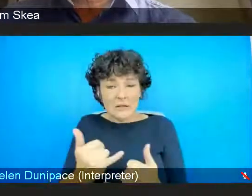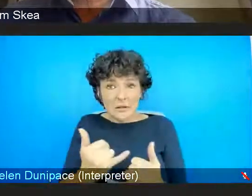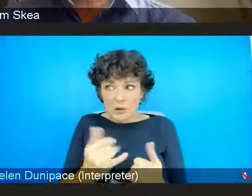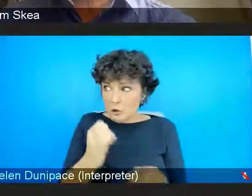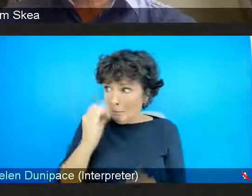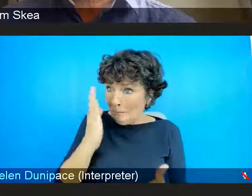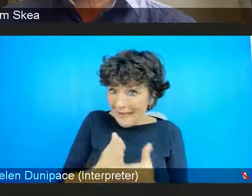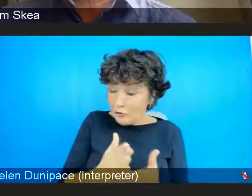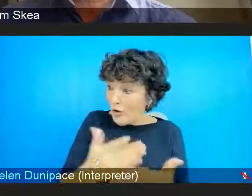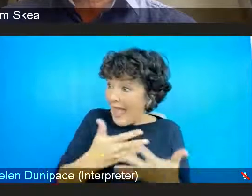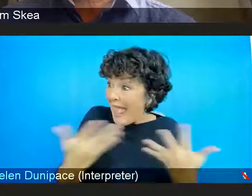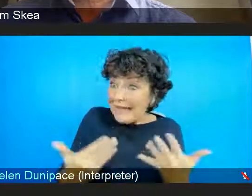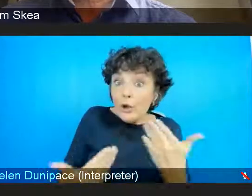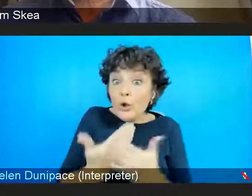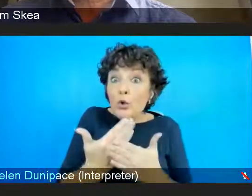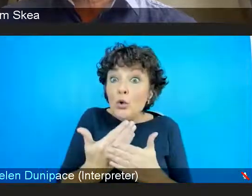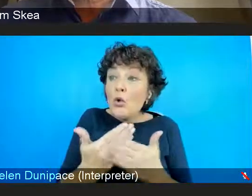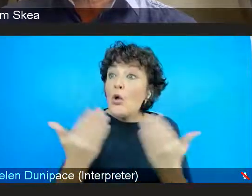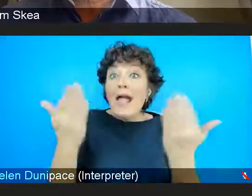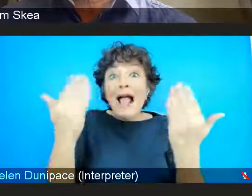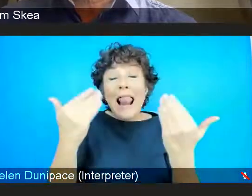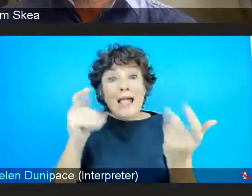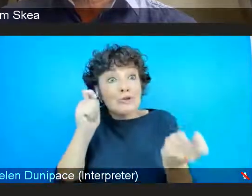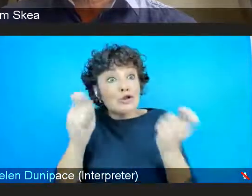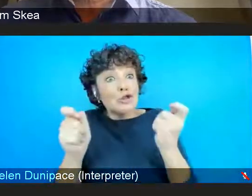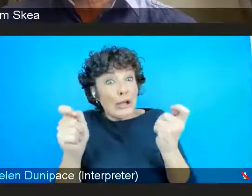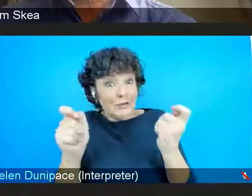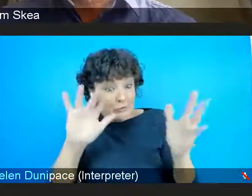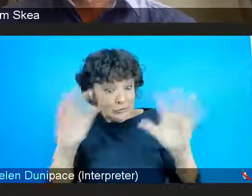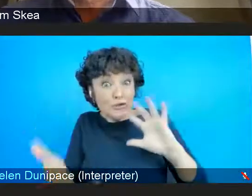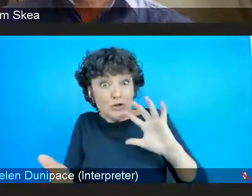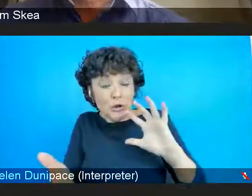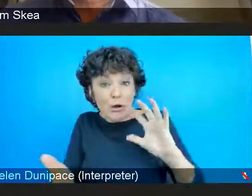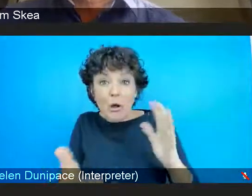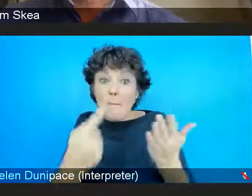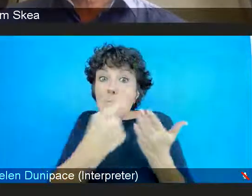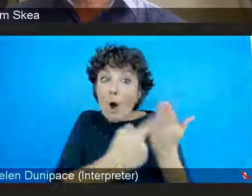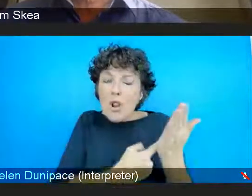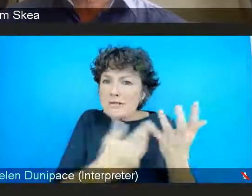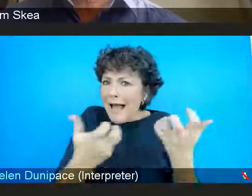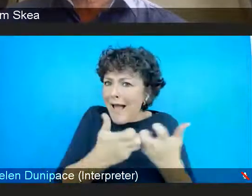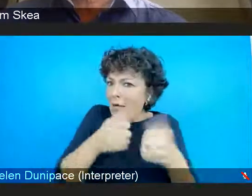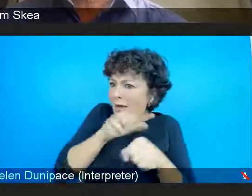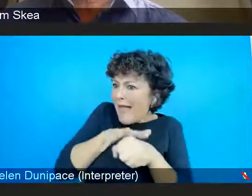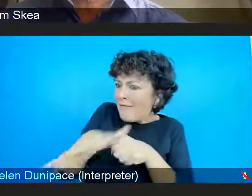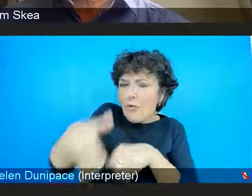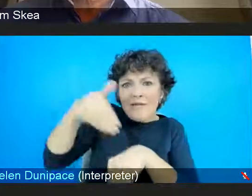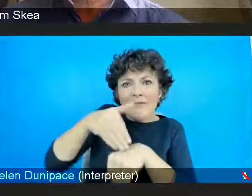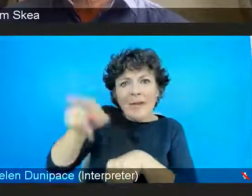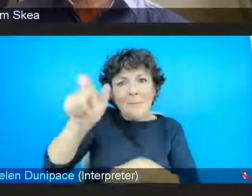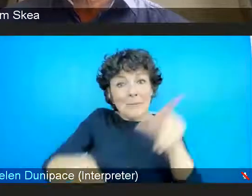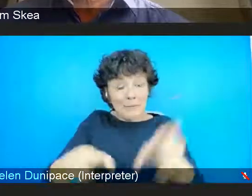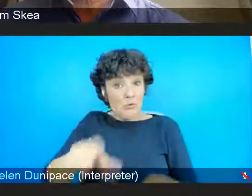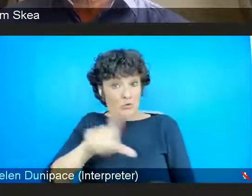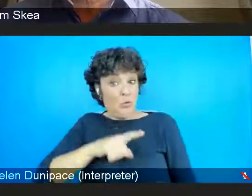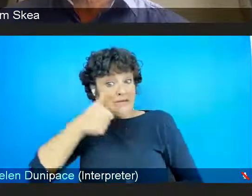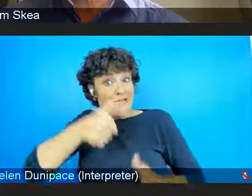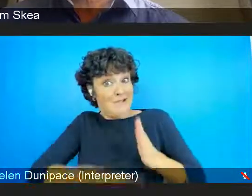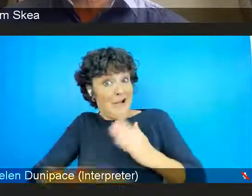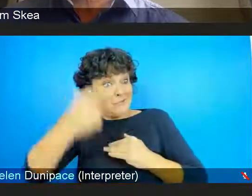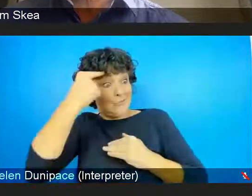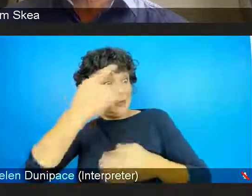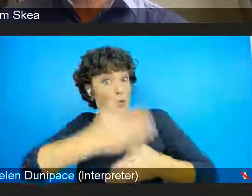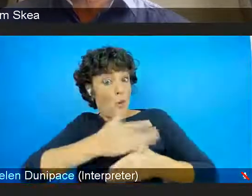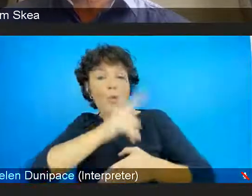change policies are affecting specific groups of people. So we're looking at working with consumer agencies in Scotland